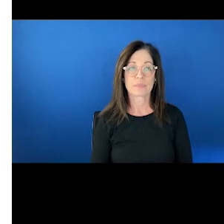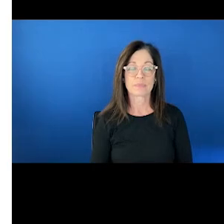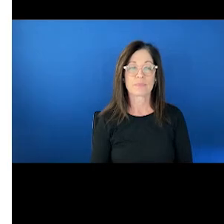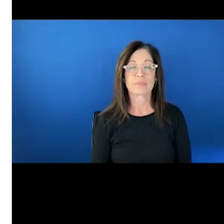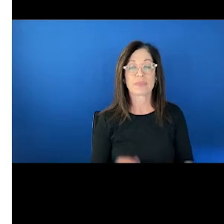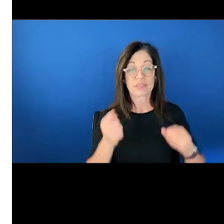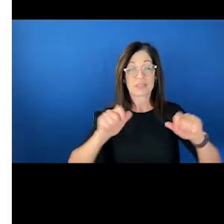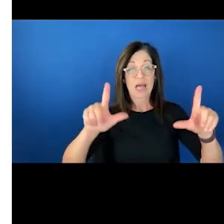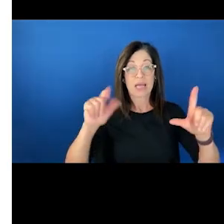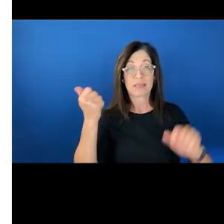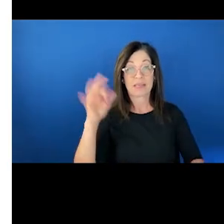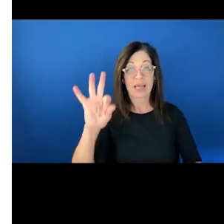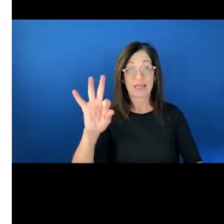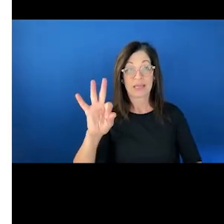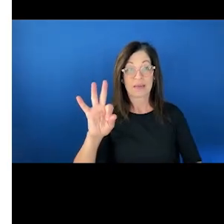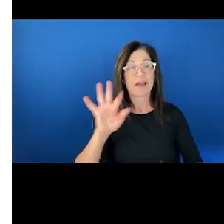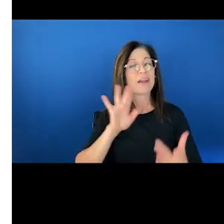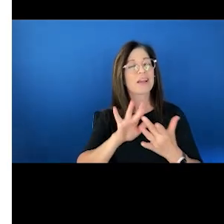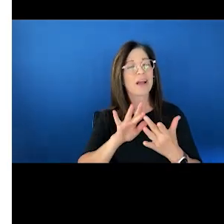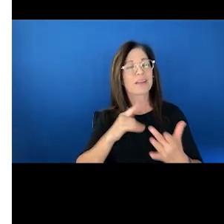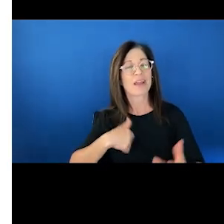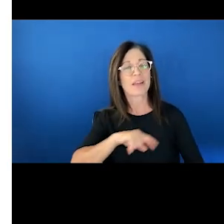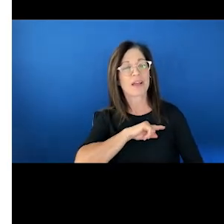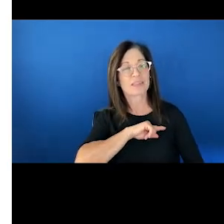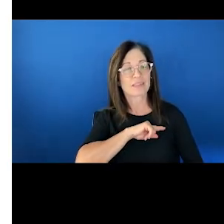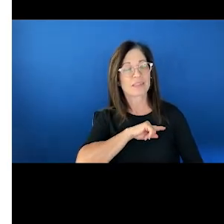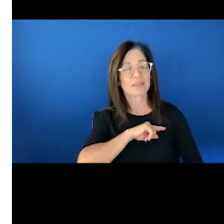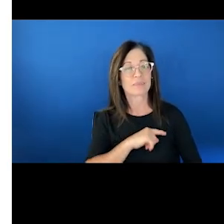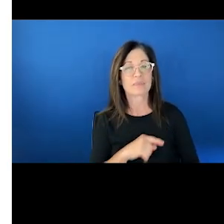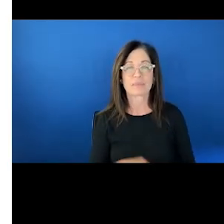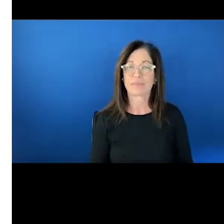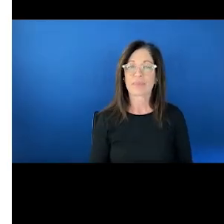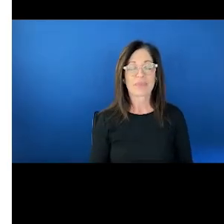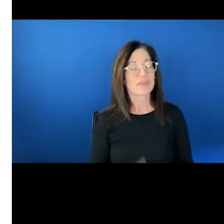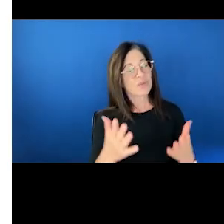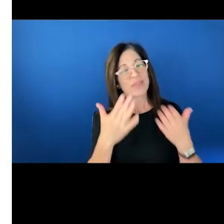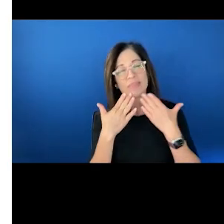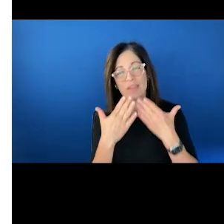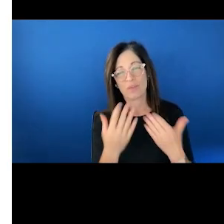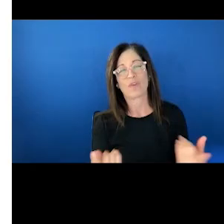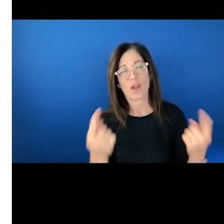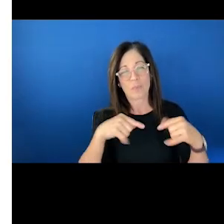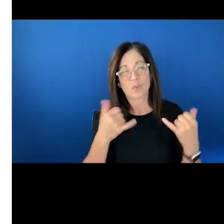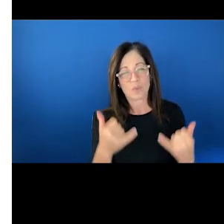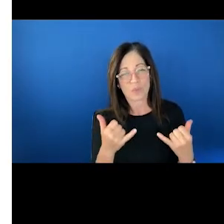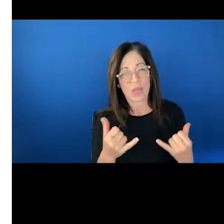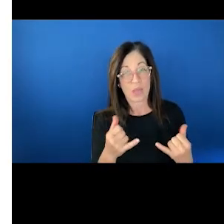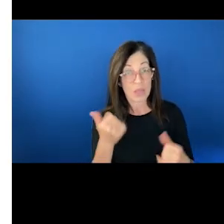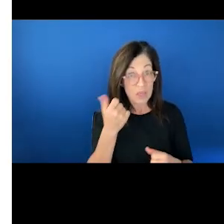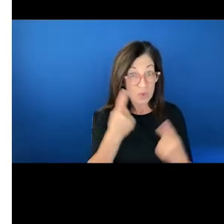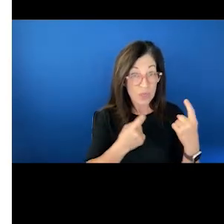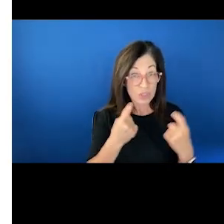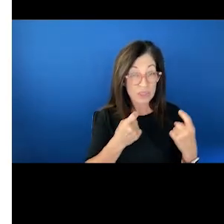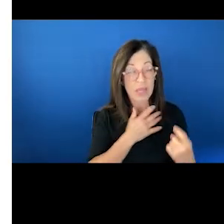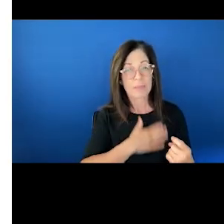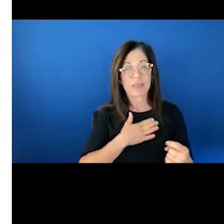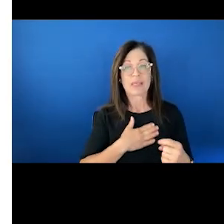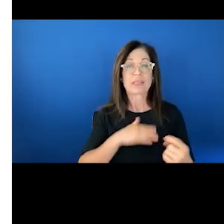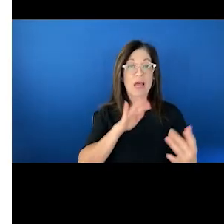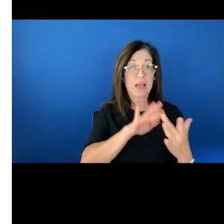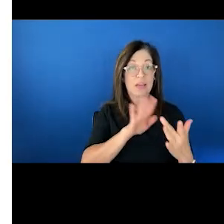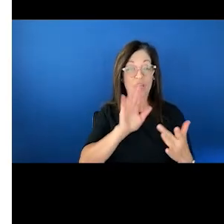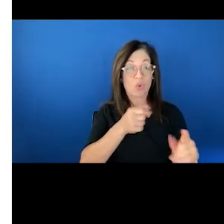Slide 19, contact us. I want to thank you for attending this session. If you have any questions, please reach out to